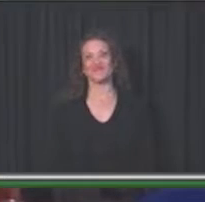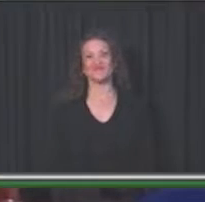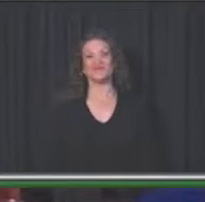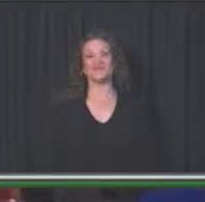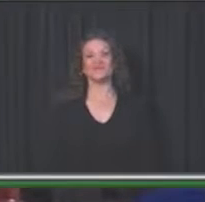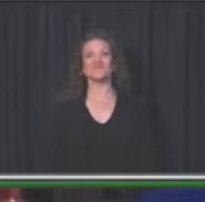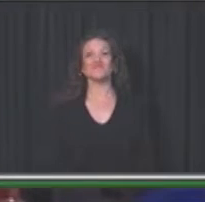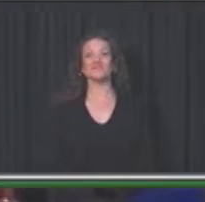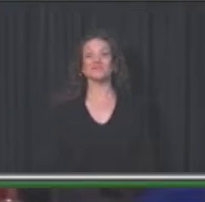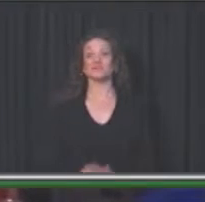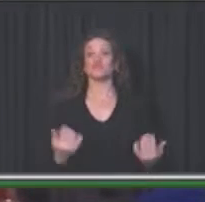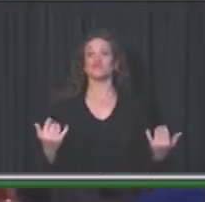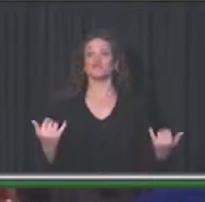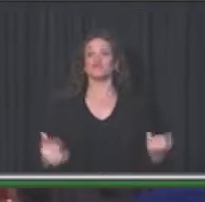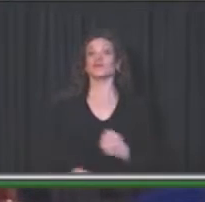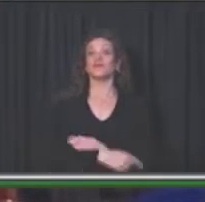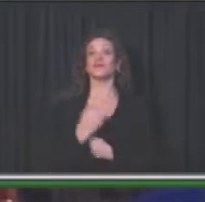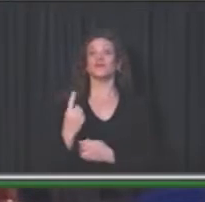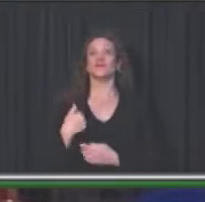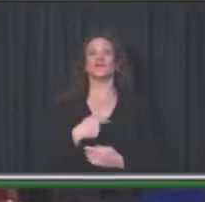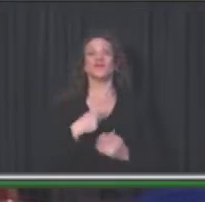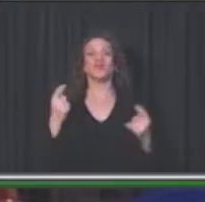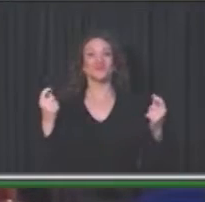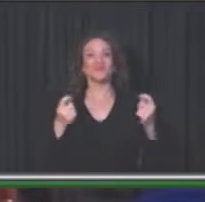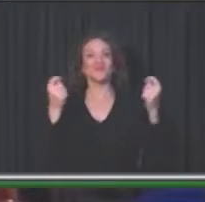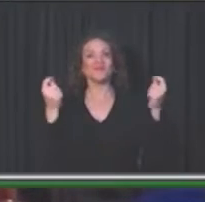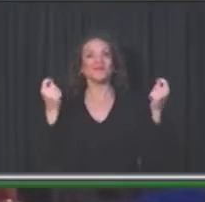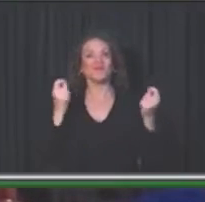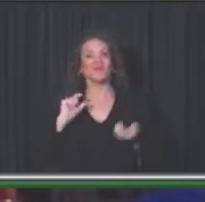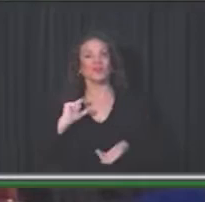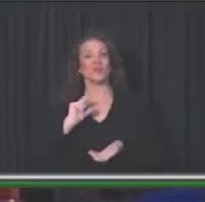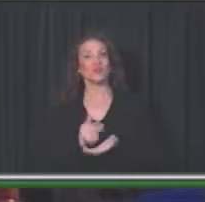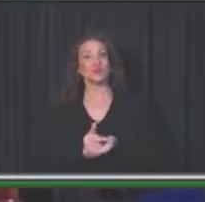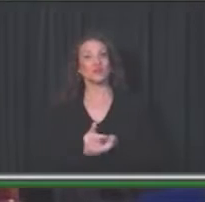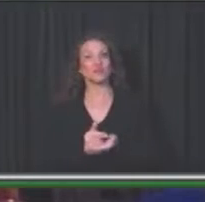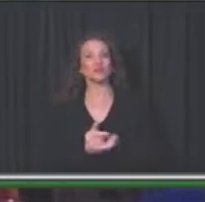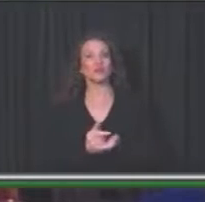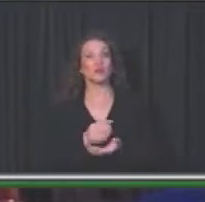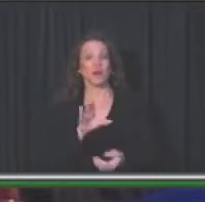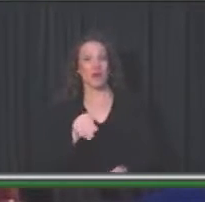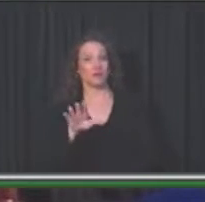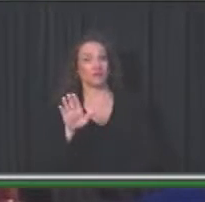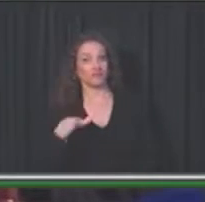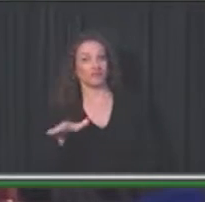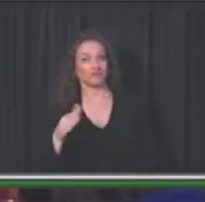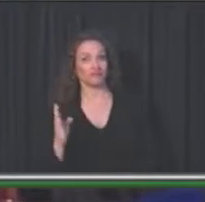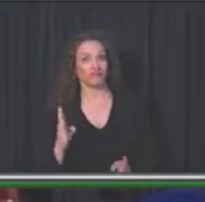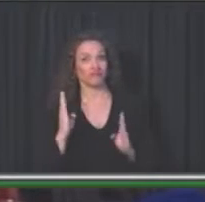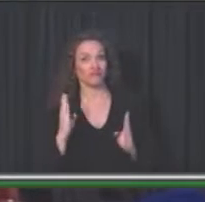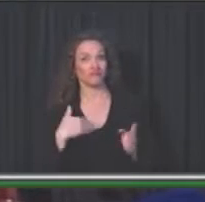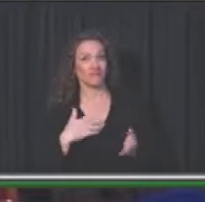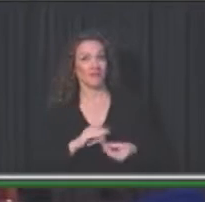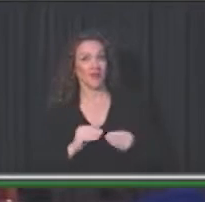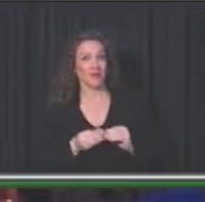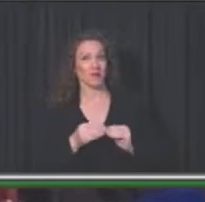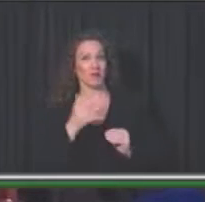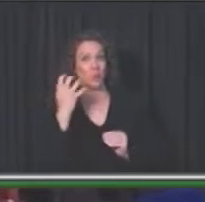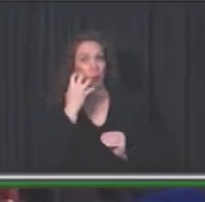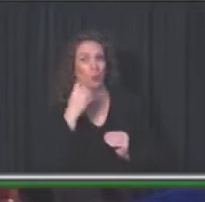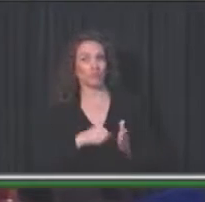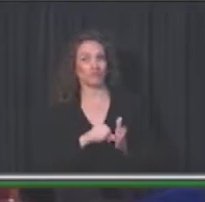Today, we celebrate the graduation of, and listen to this number because it's impressive,